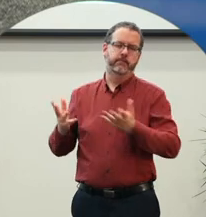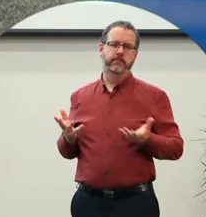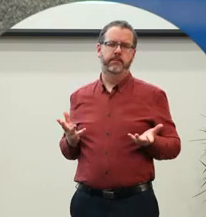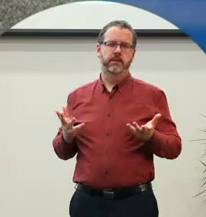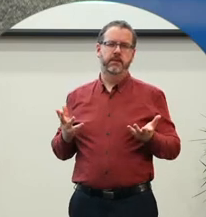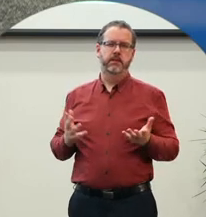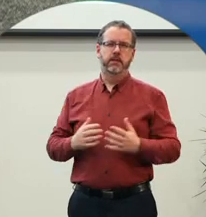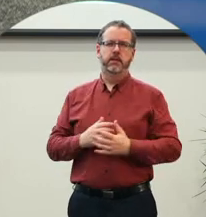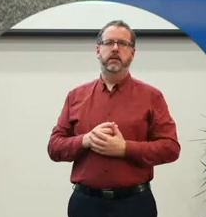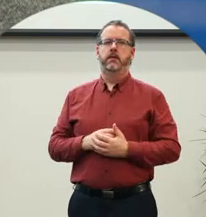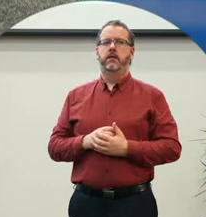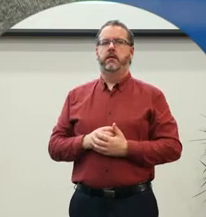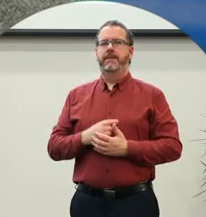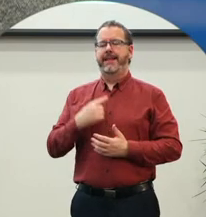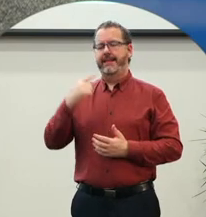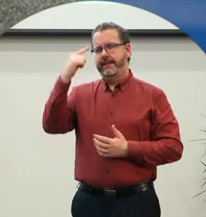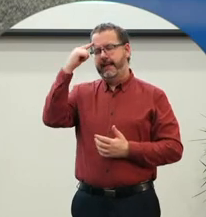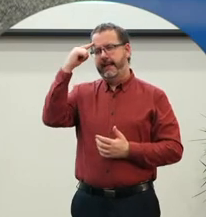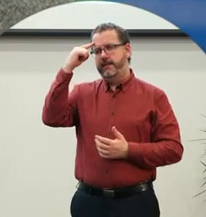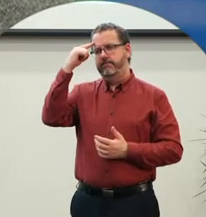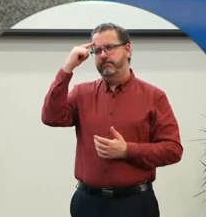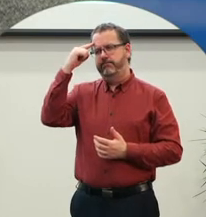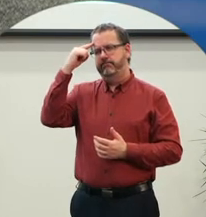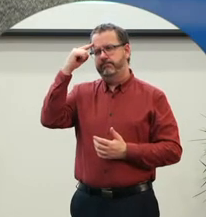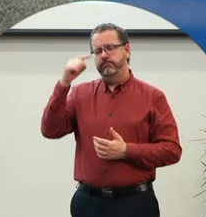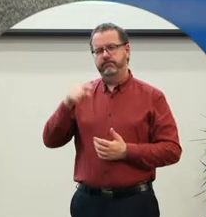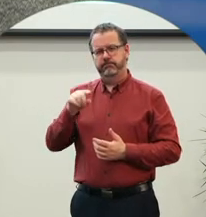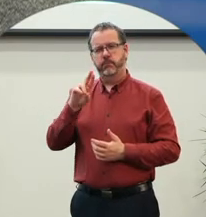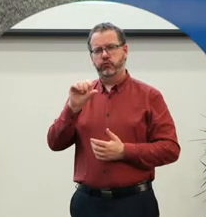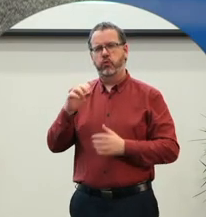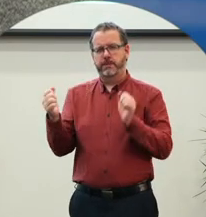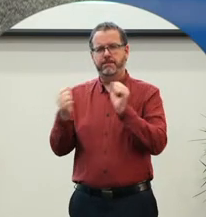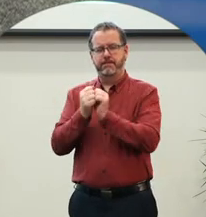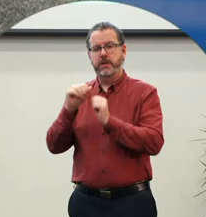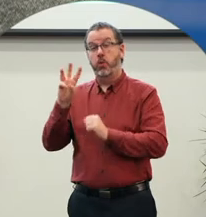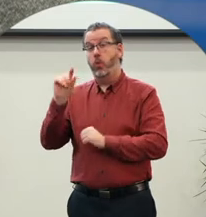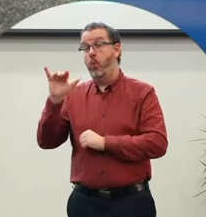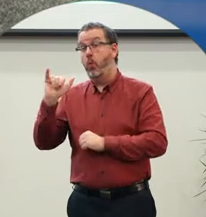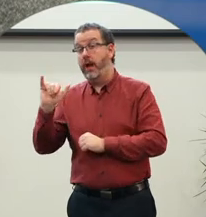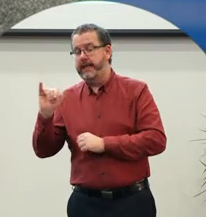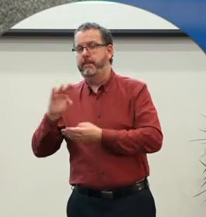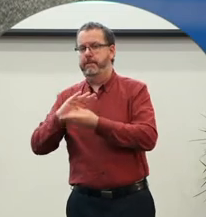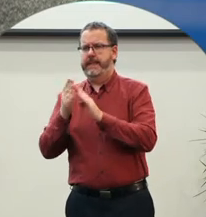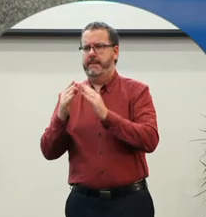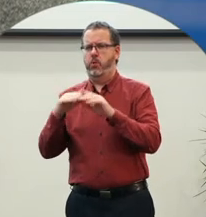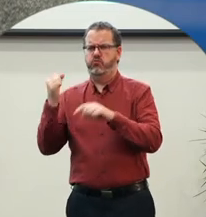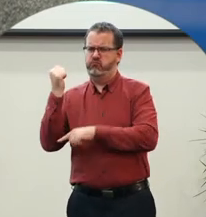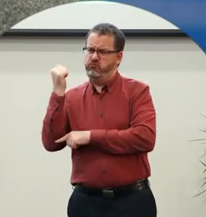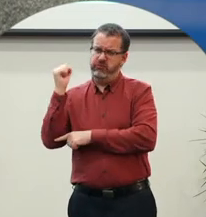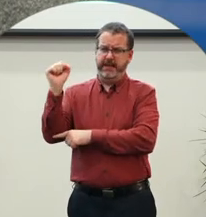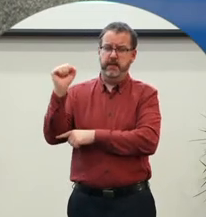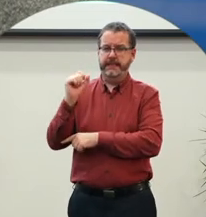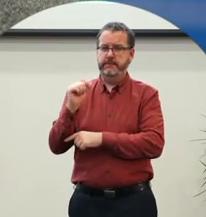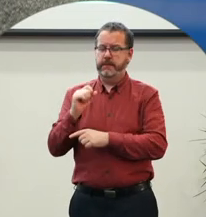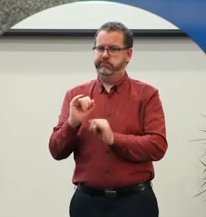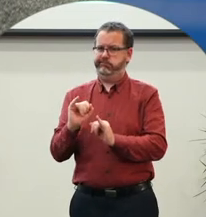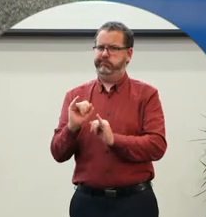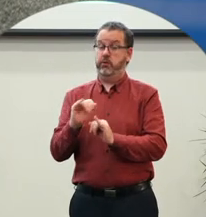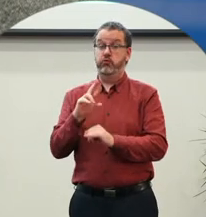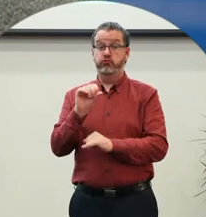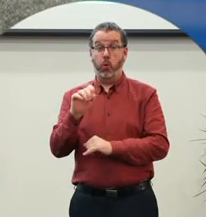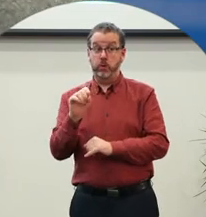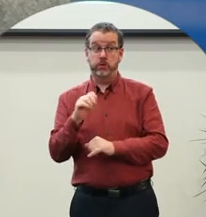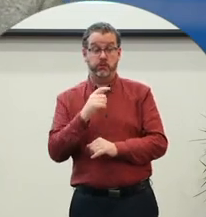But I think when she met Wally, that's when it really took a radical edge and a nasty edge. Wally was very nasty to her parents.